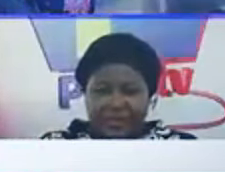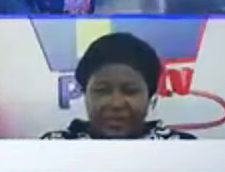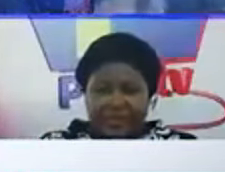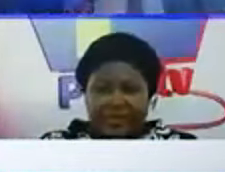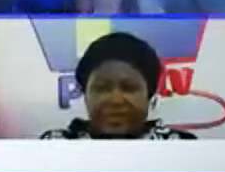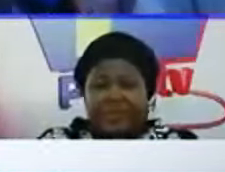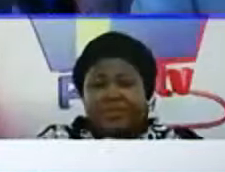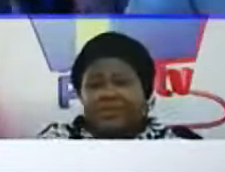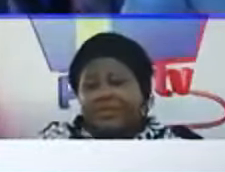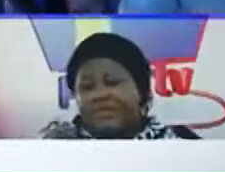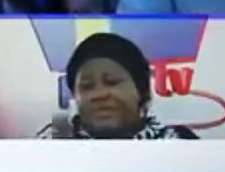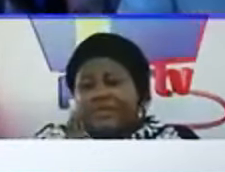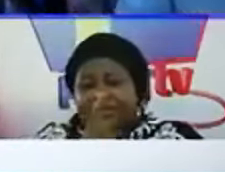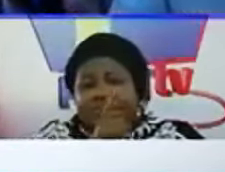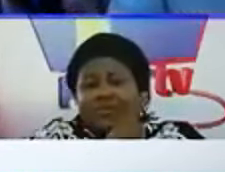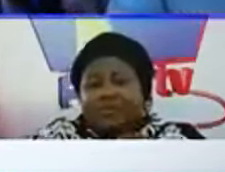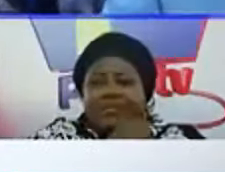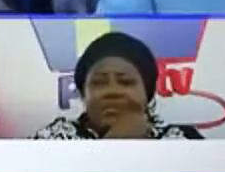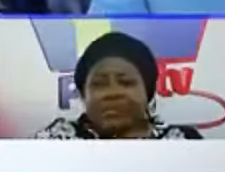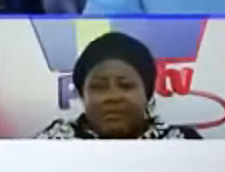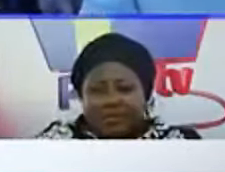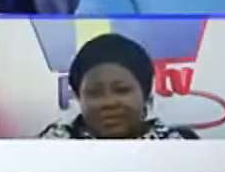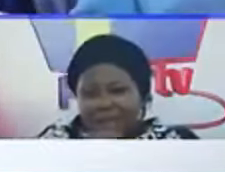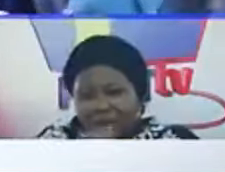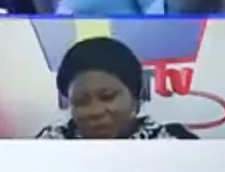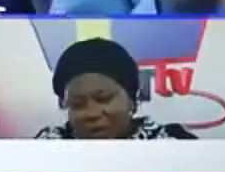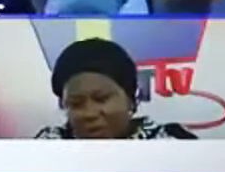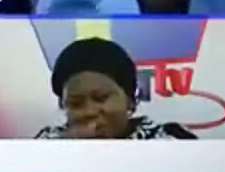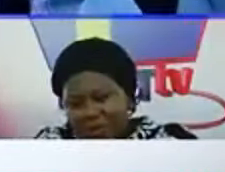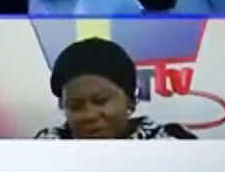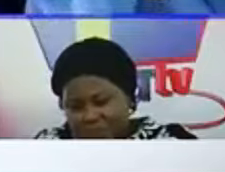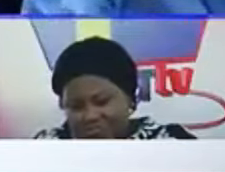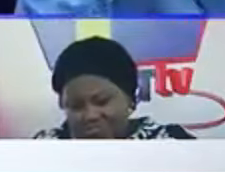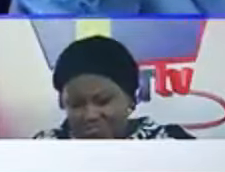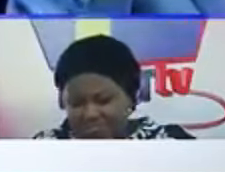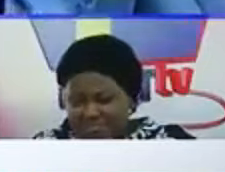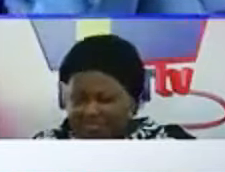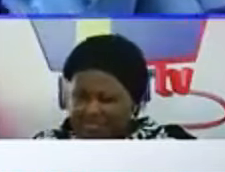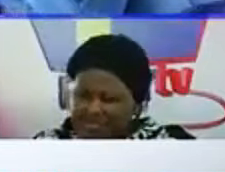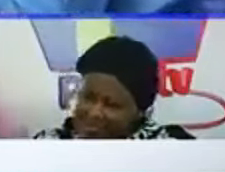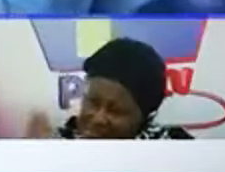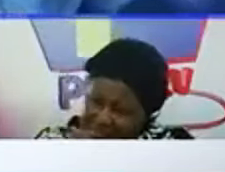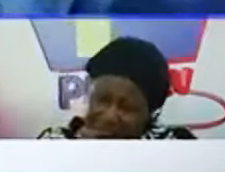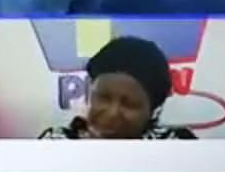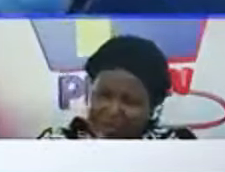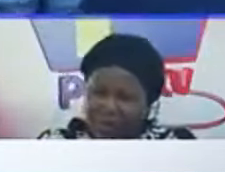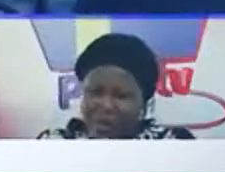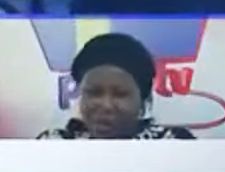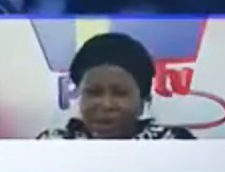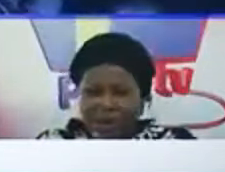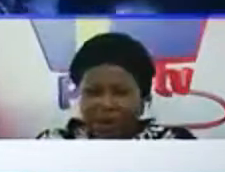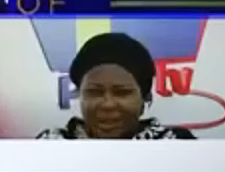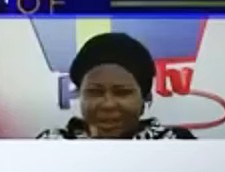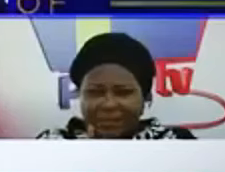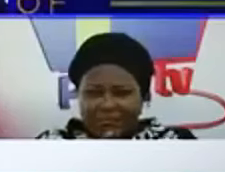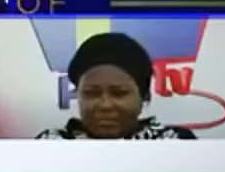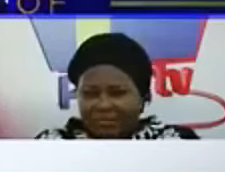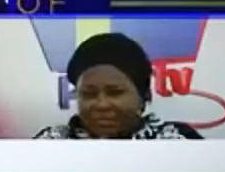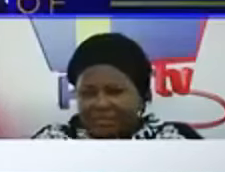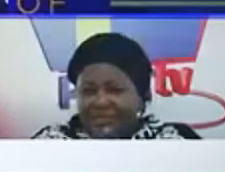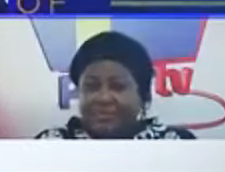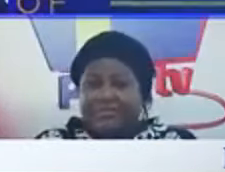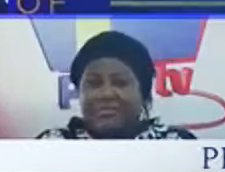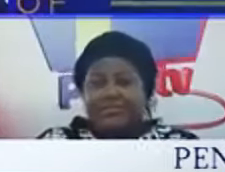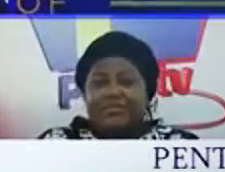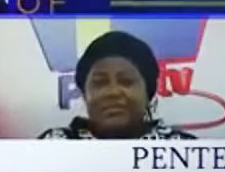the clinic. He's been consulting since morning. Around 1 p.m. he's hungry.